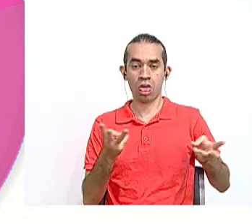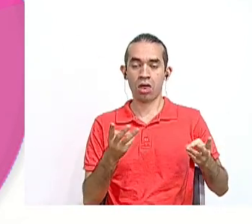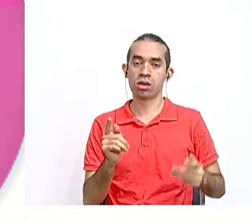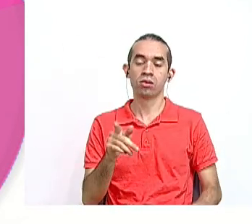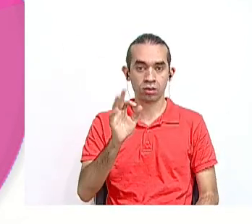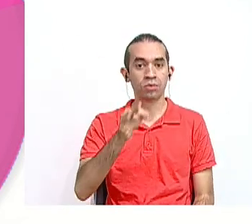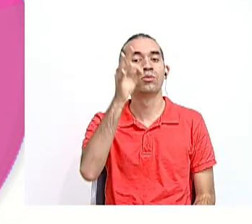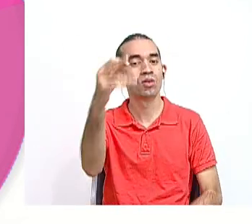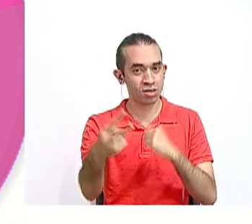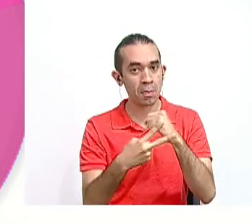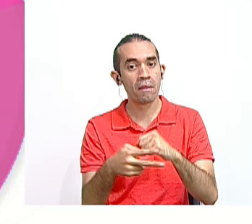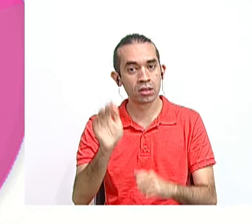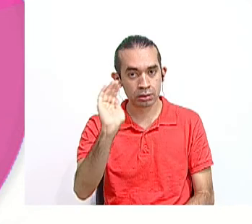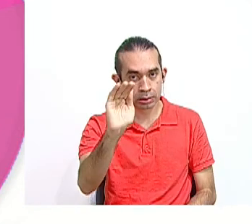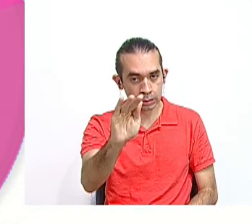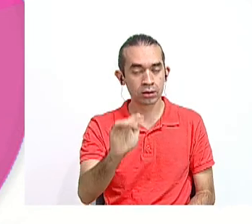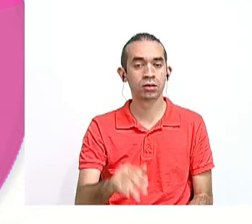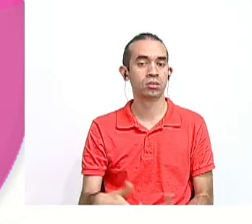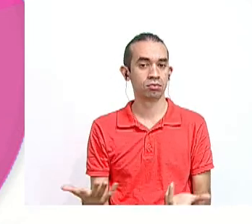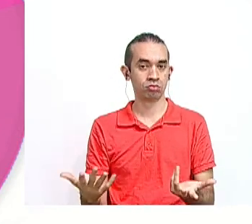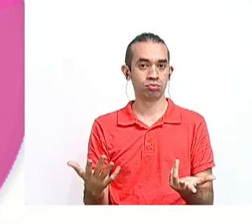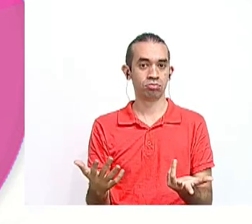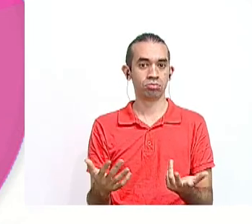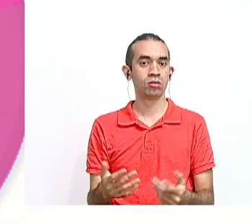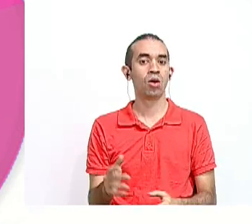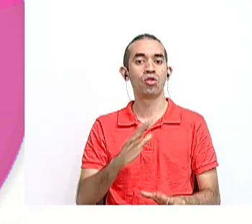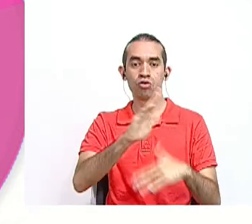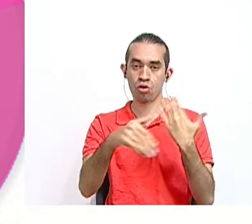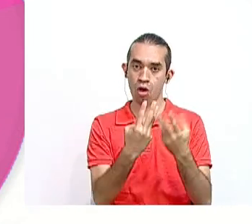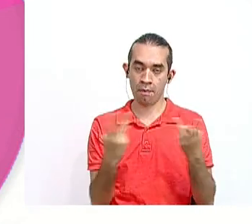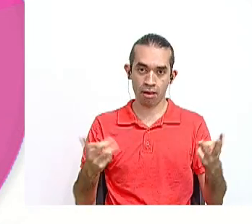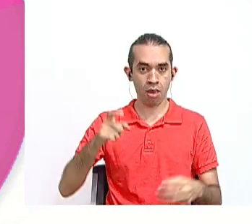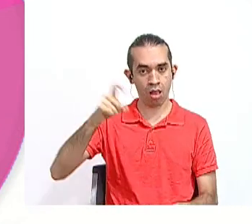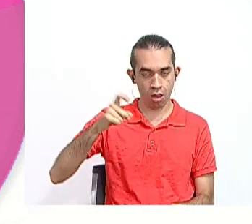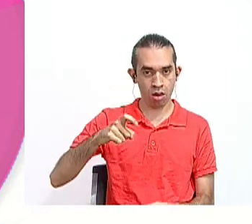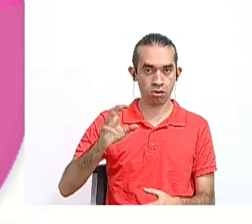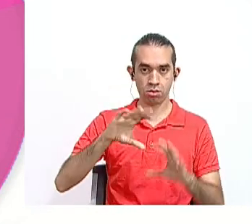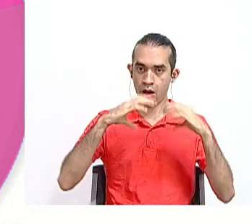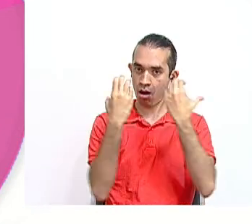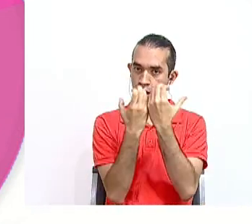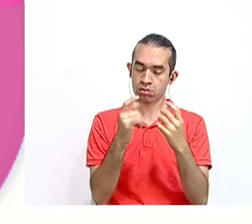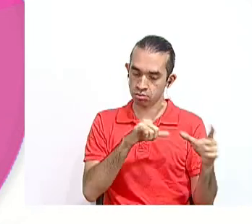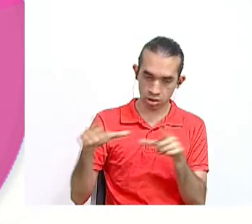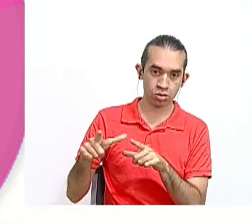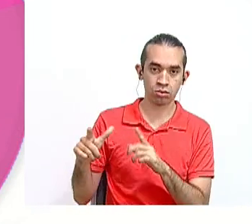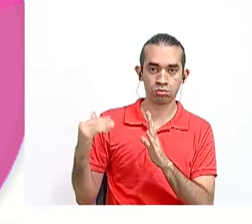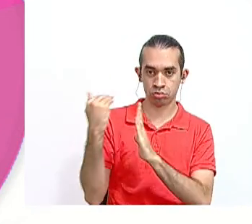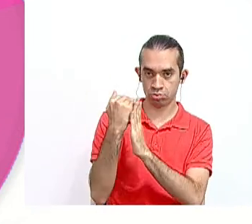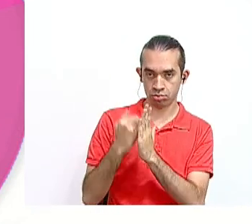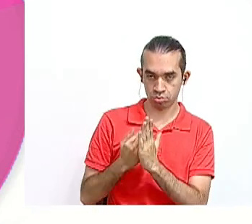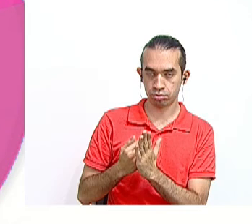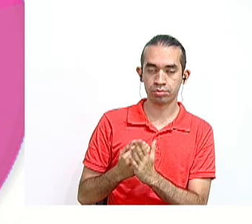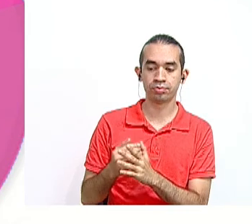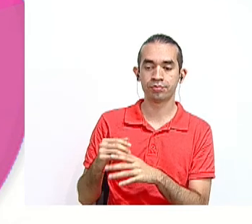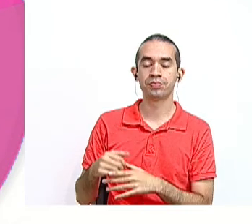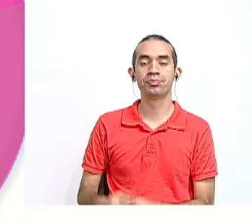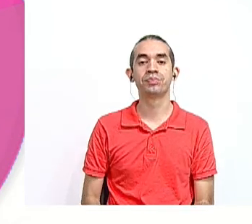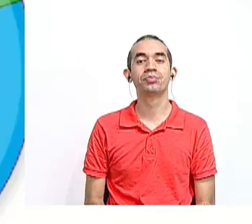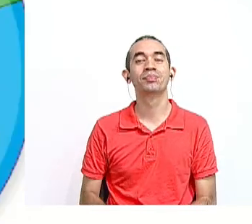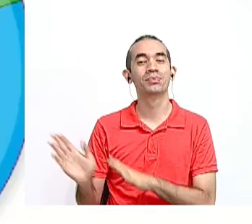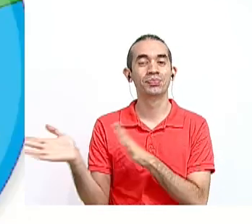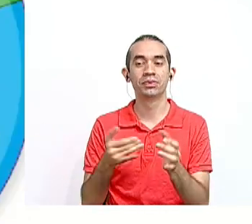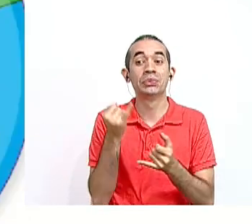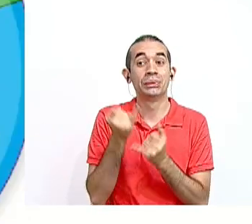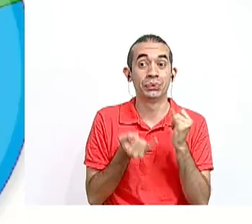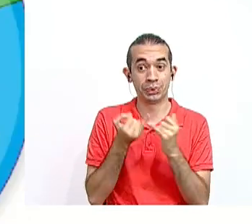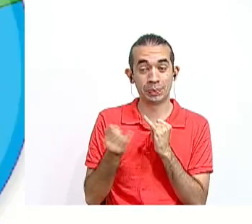encourage you next time, make sure you have all the materials that you need for your classes, okay? And the last question that